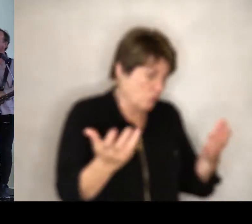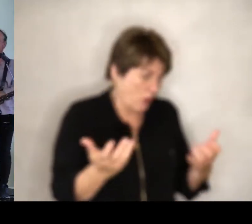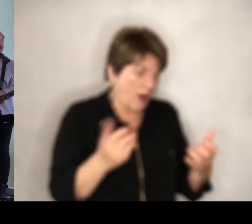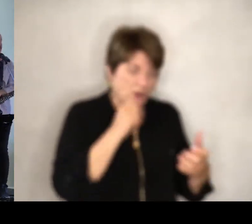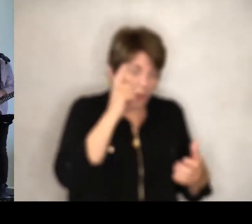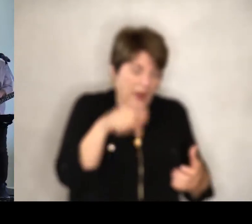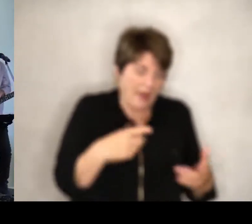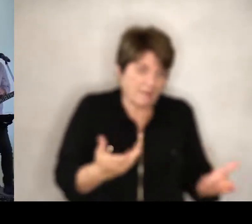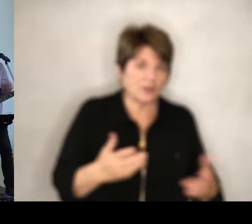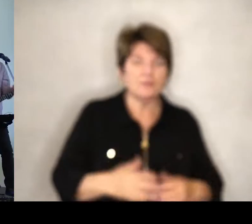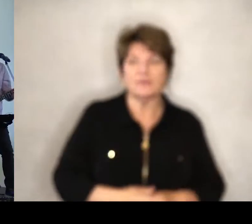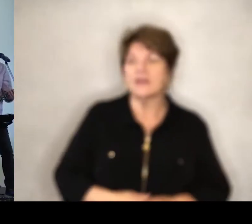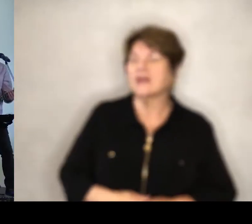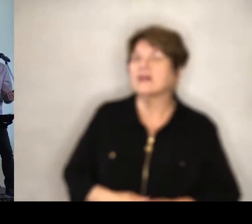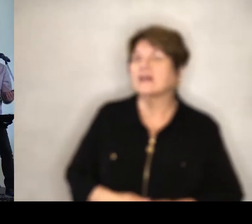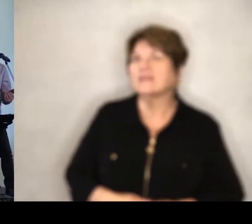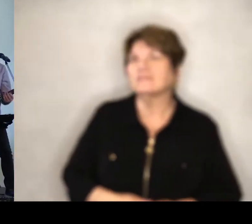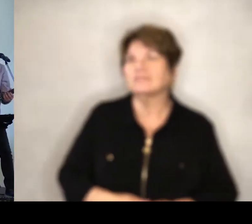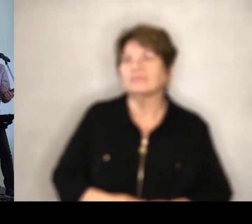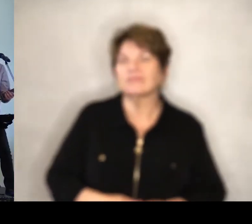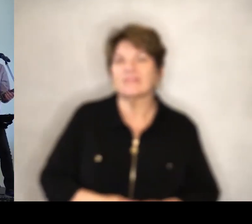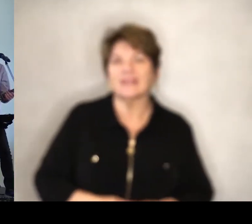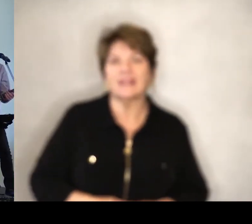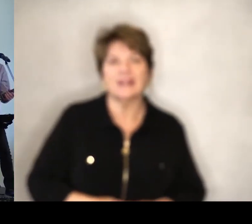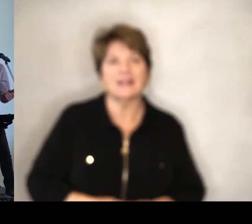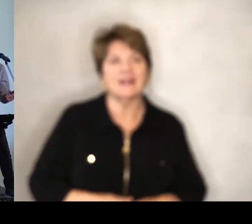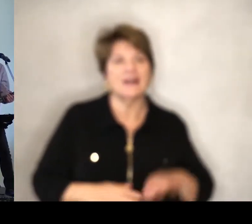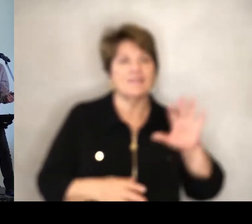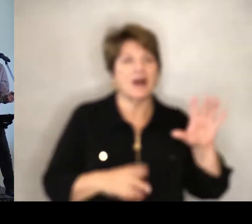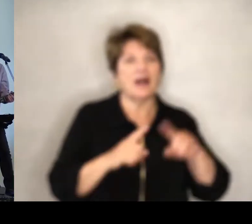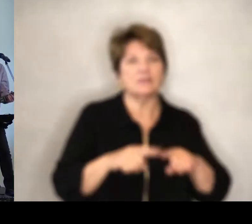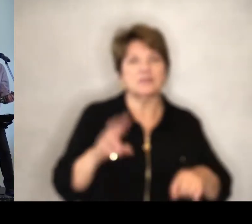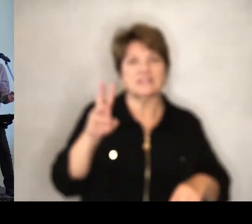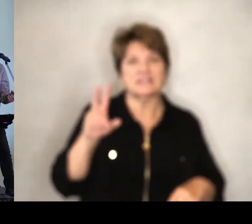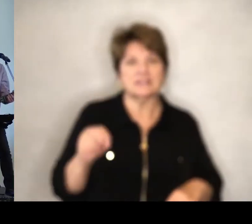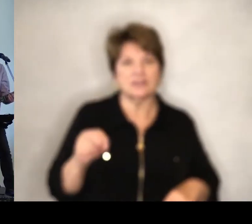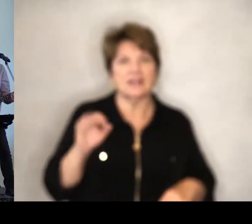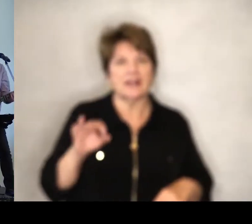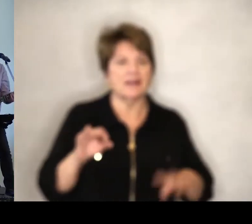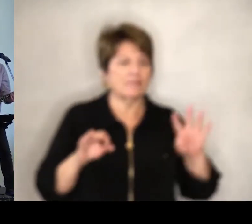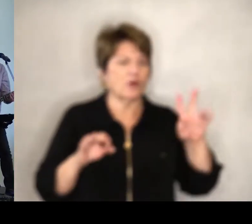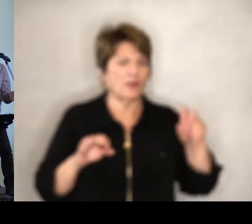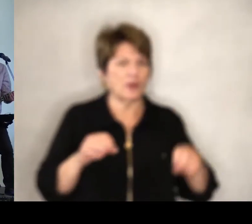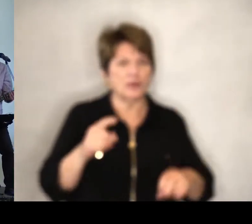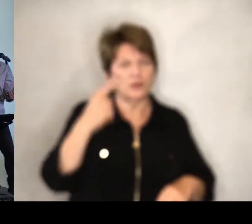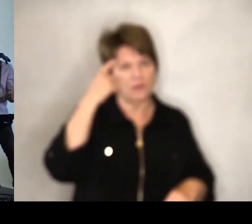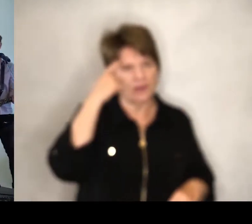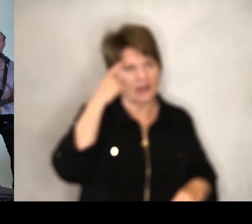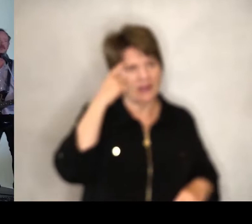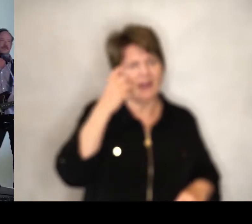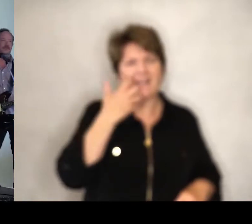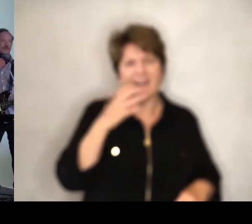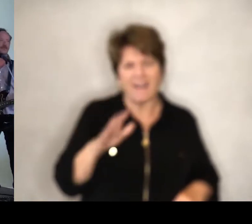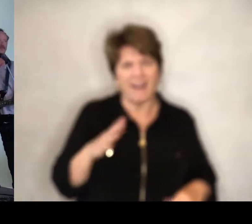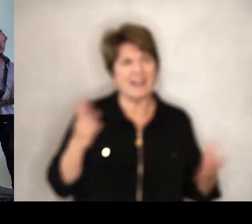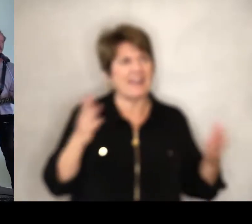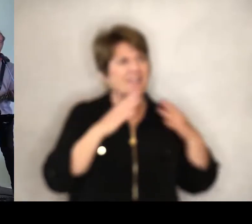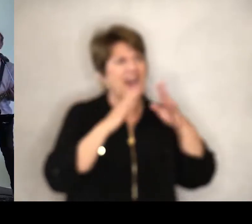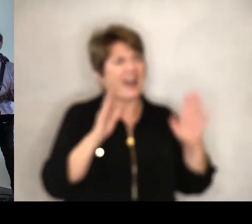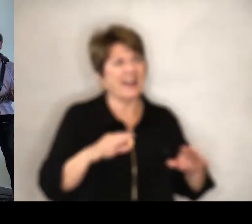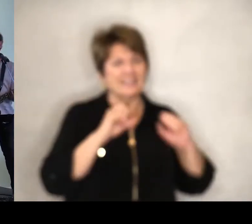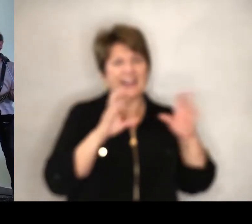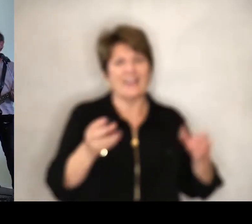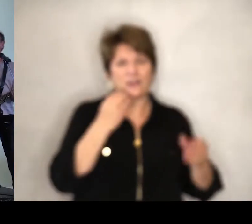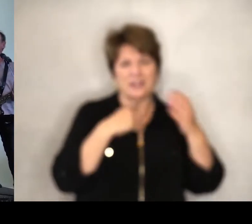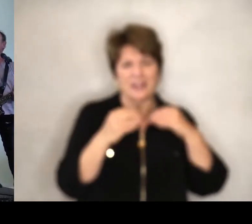but you don't have to wear one. I'll say this. It's 5 to 6:30 tonight. If at 4:30 you're like, you know what? It's hot in this house. There's